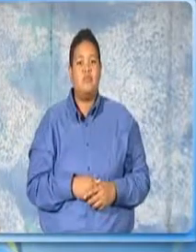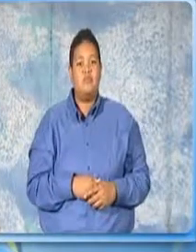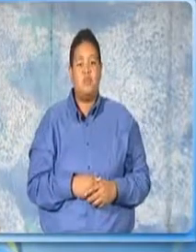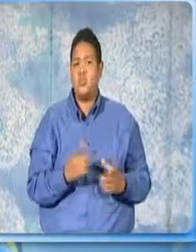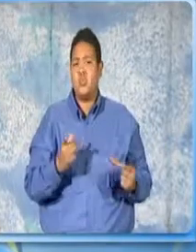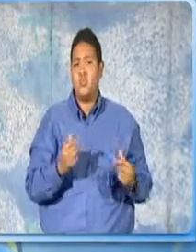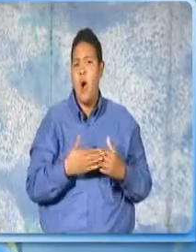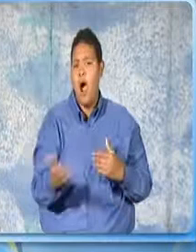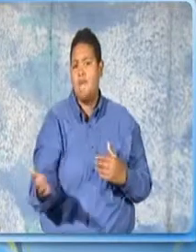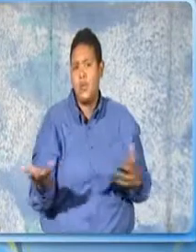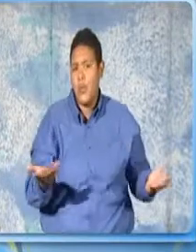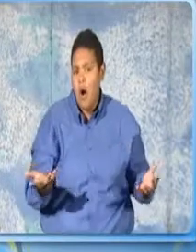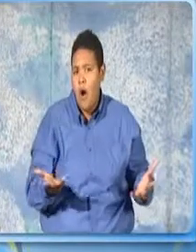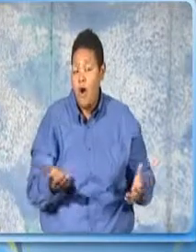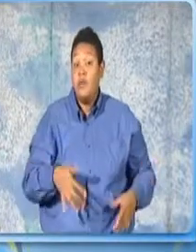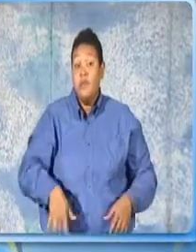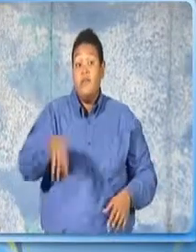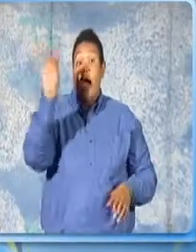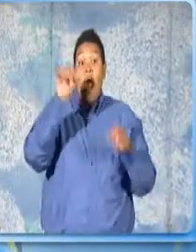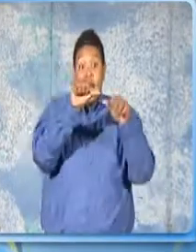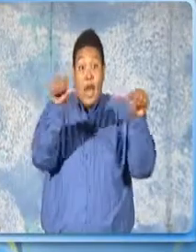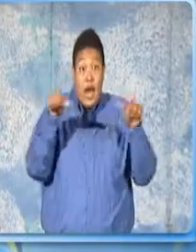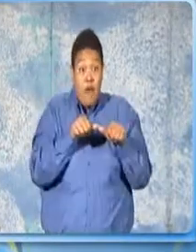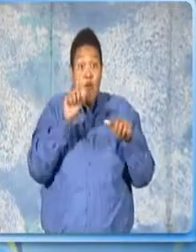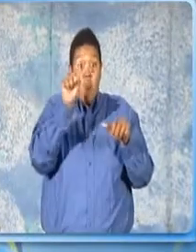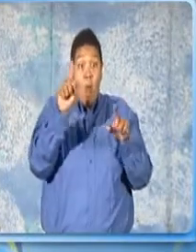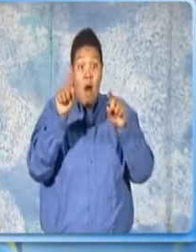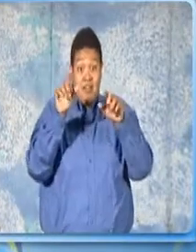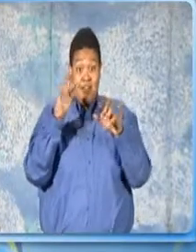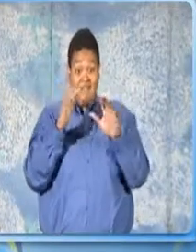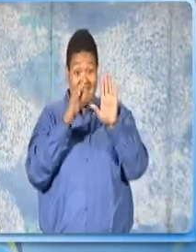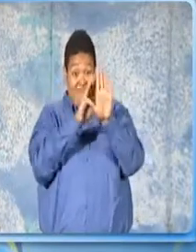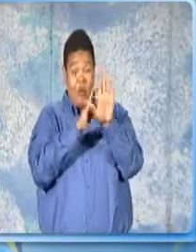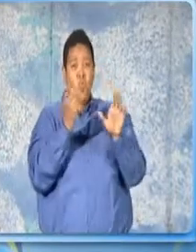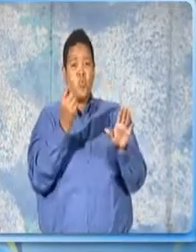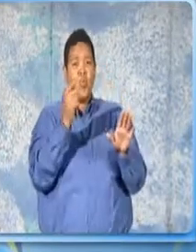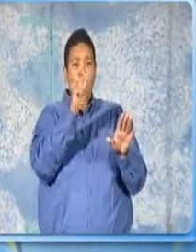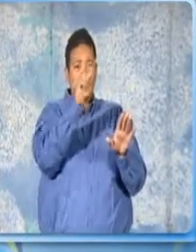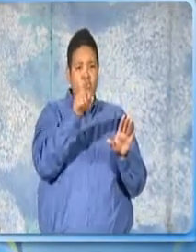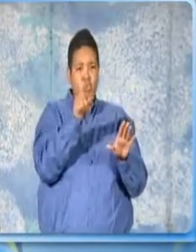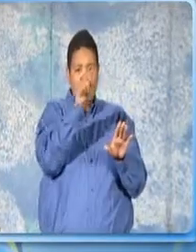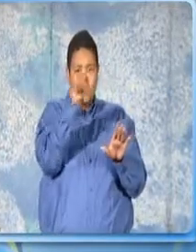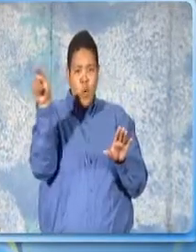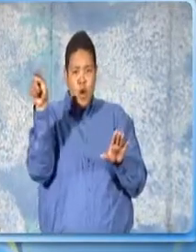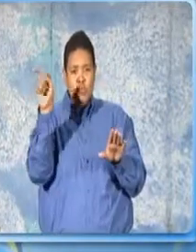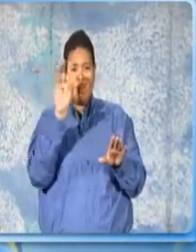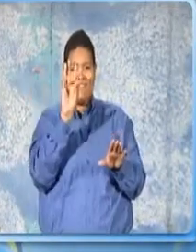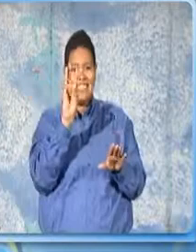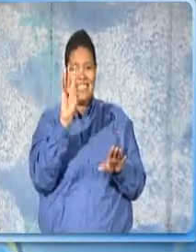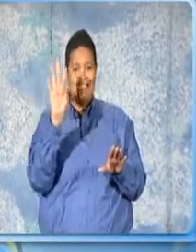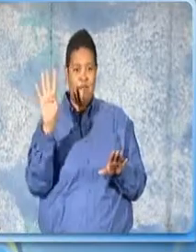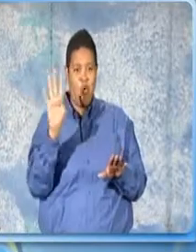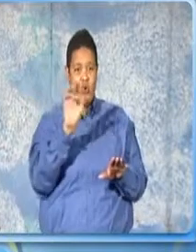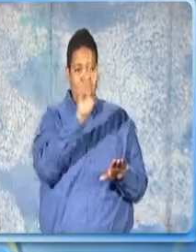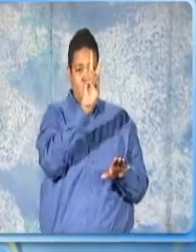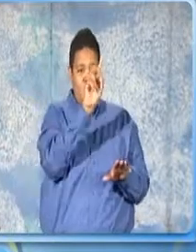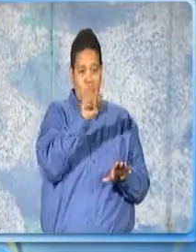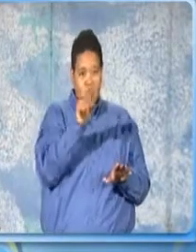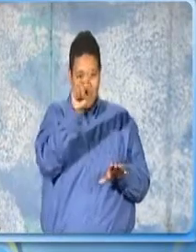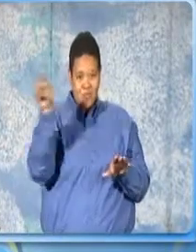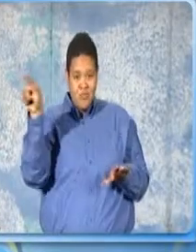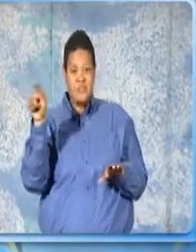Then, to find the area of one face, we find the square root of 64, which gives us a length of